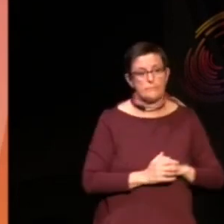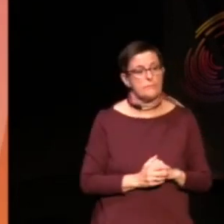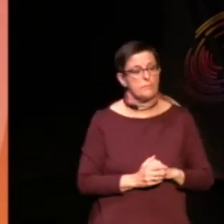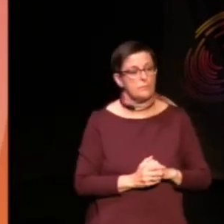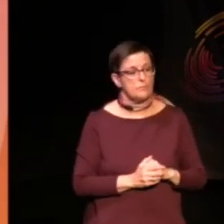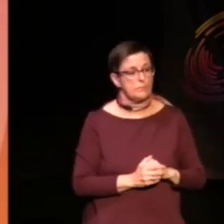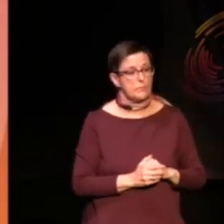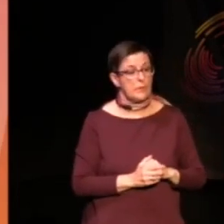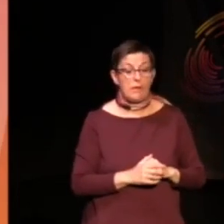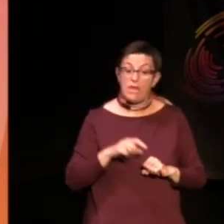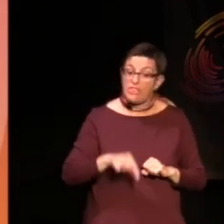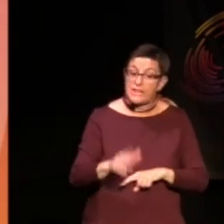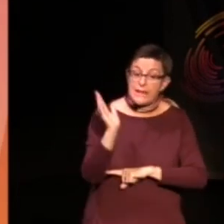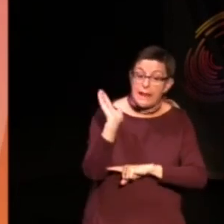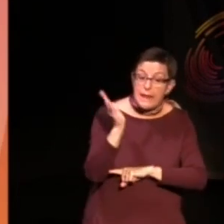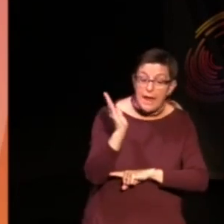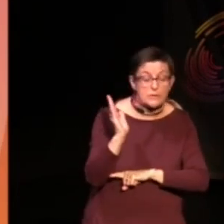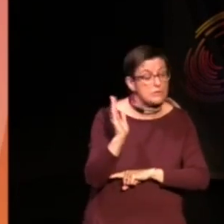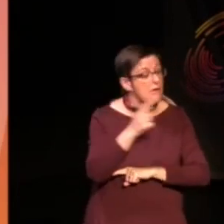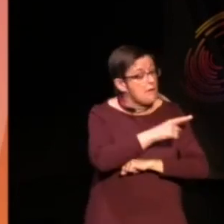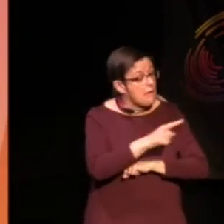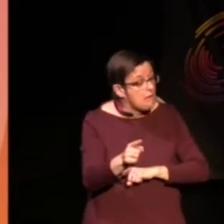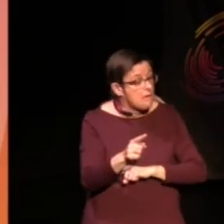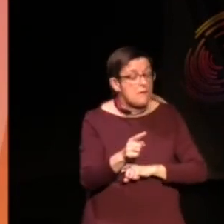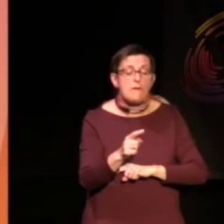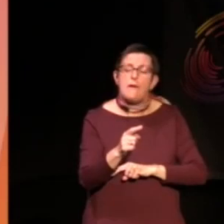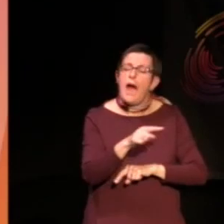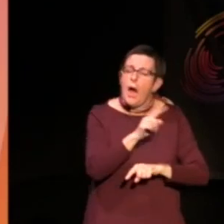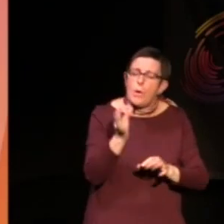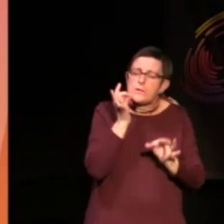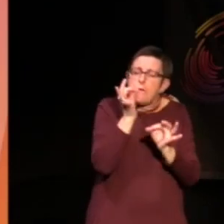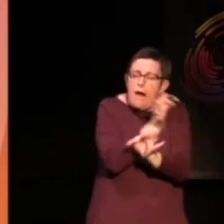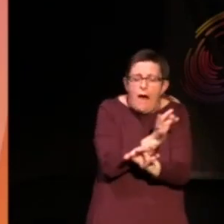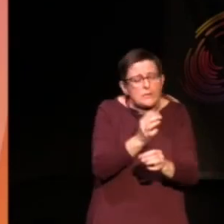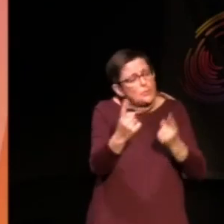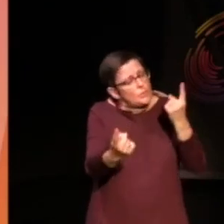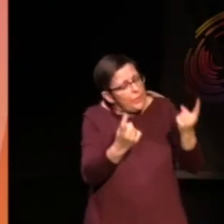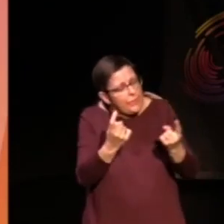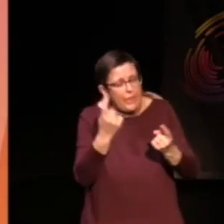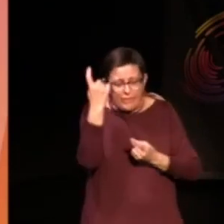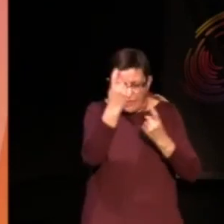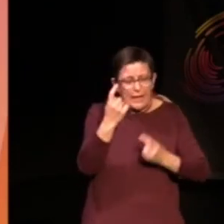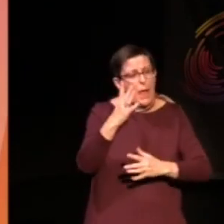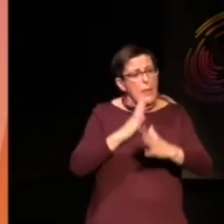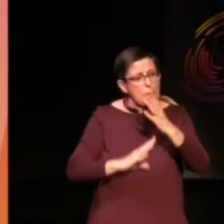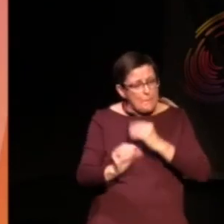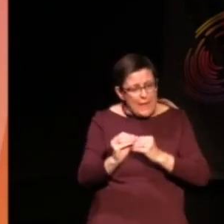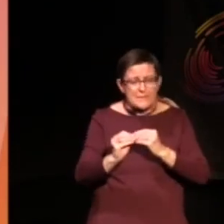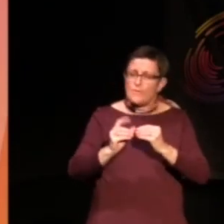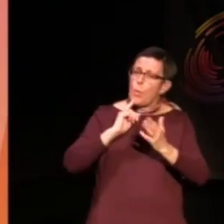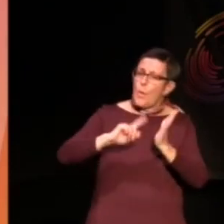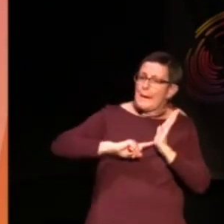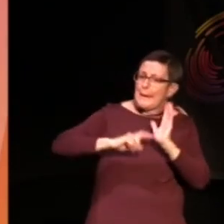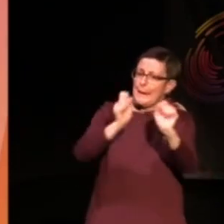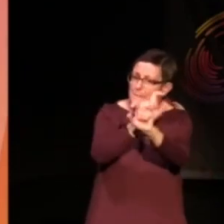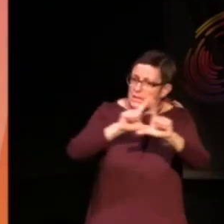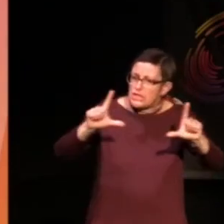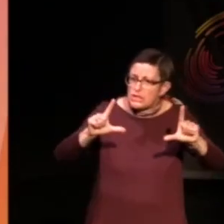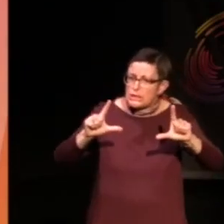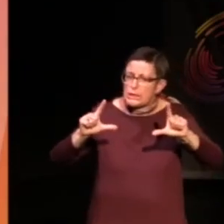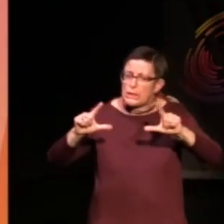lecture by inviting all of us to think more closely about that metaphor or that imagery, storms